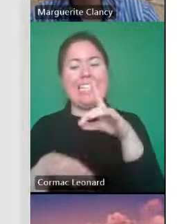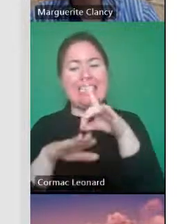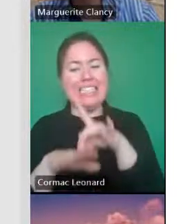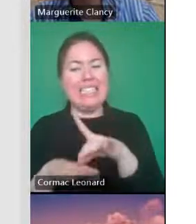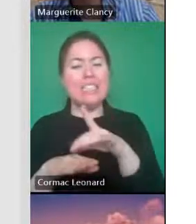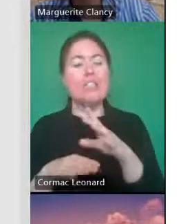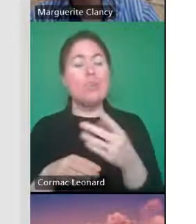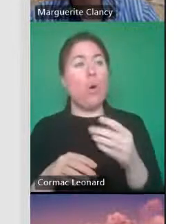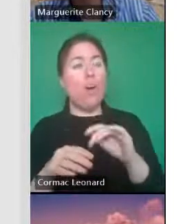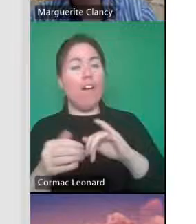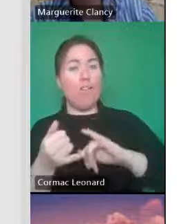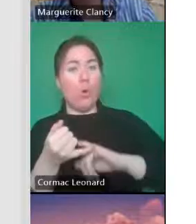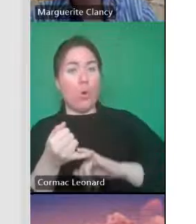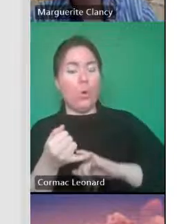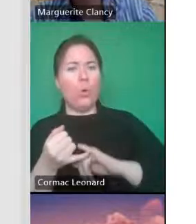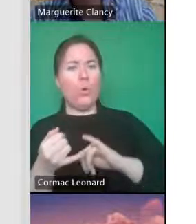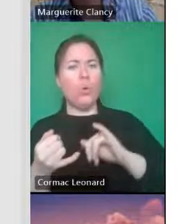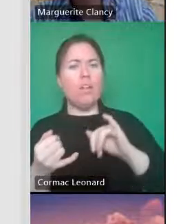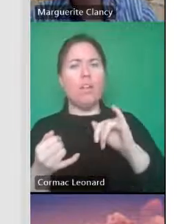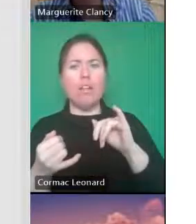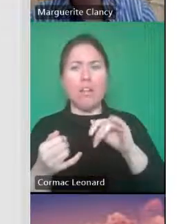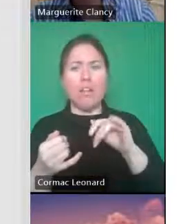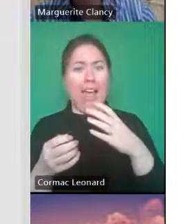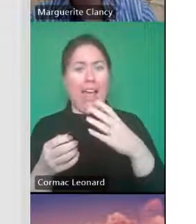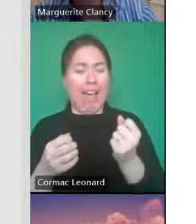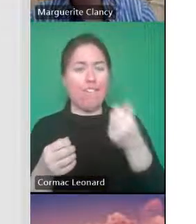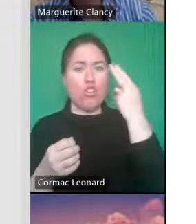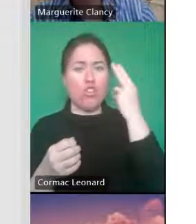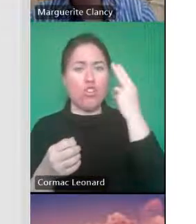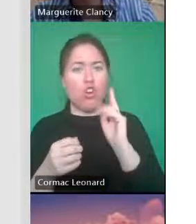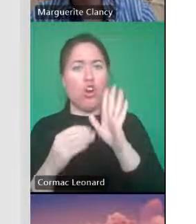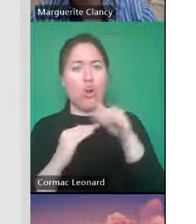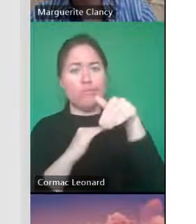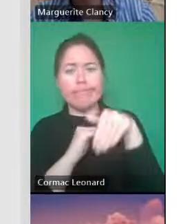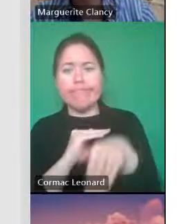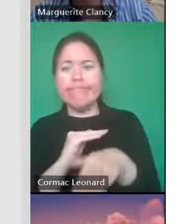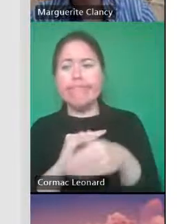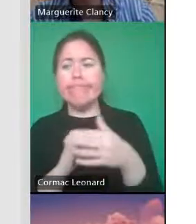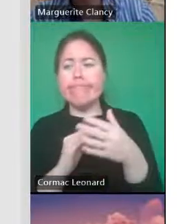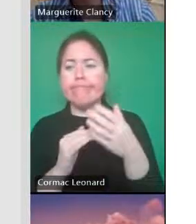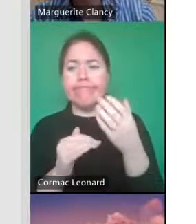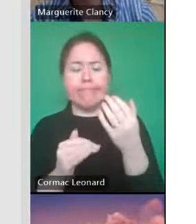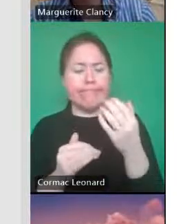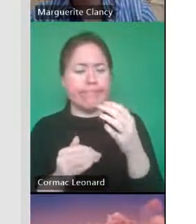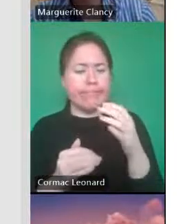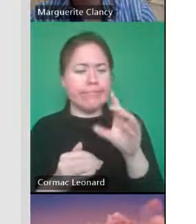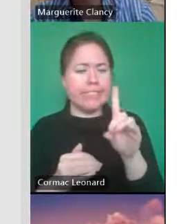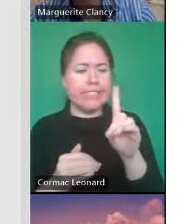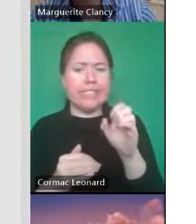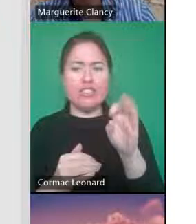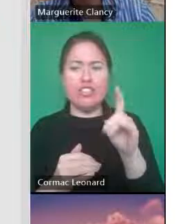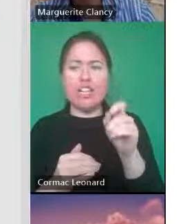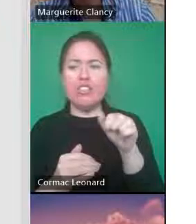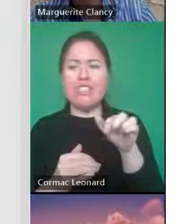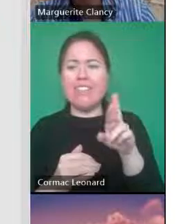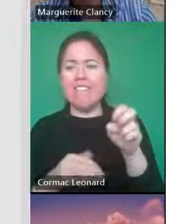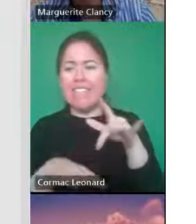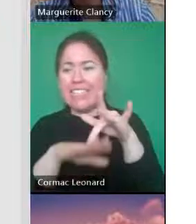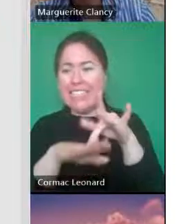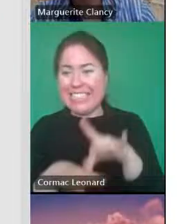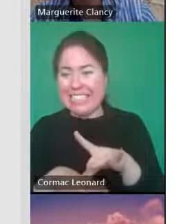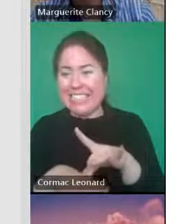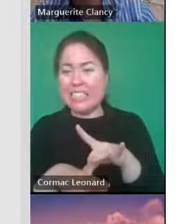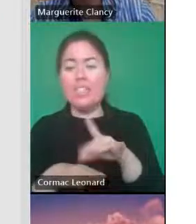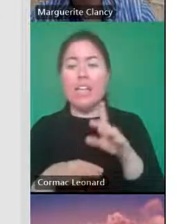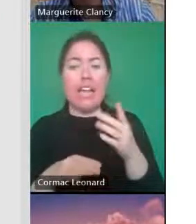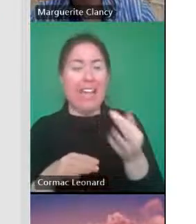of neurodegenerative disease within safeguarding? So I think this belongs to the wider work that's going on and led